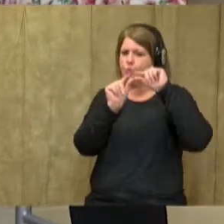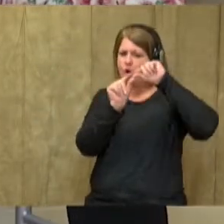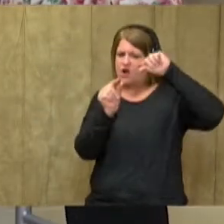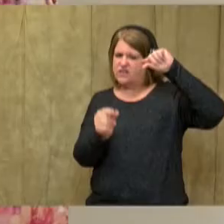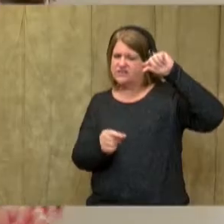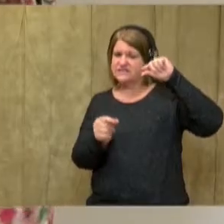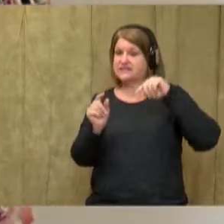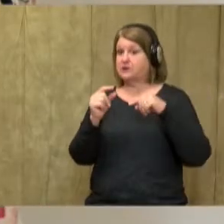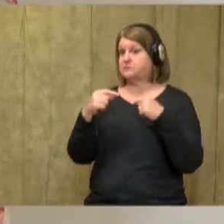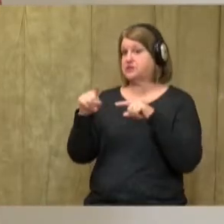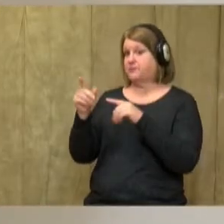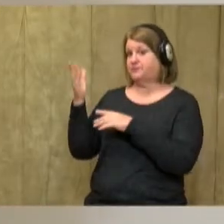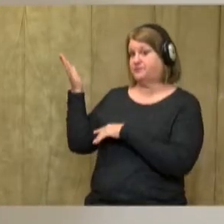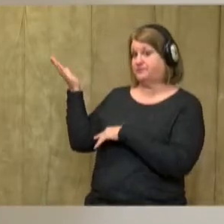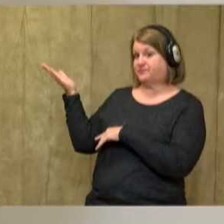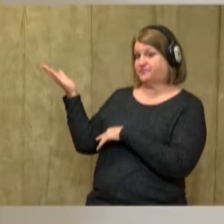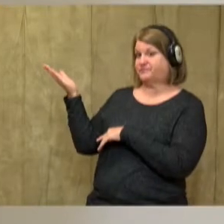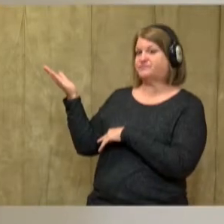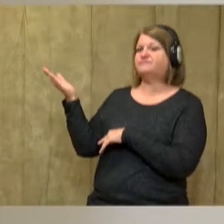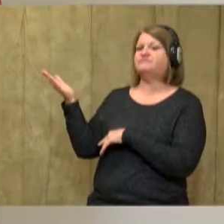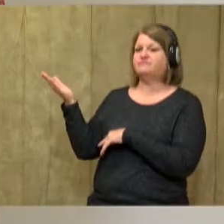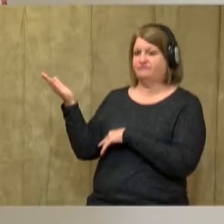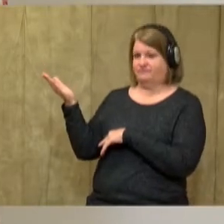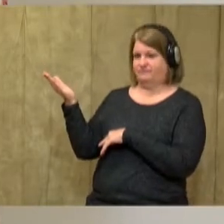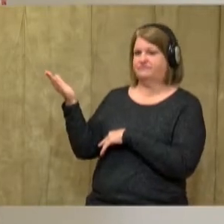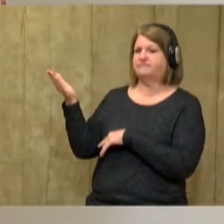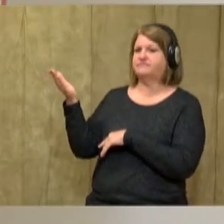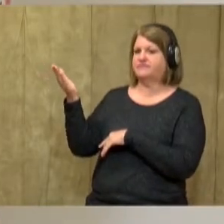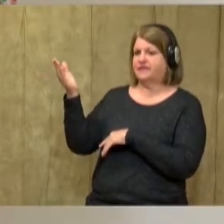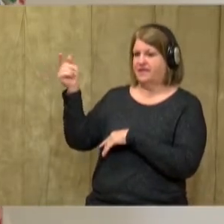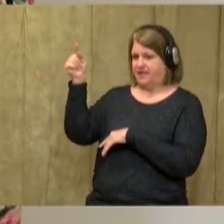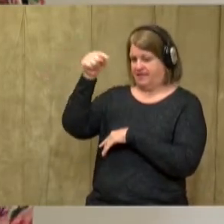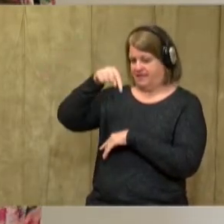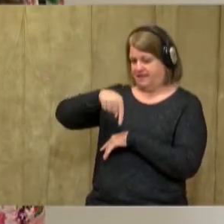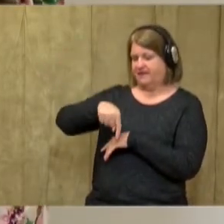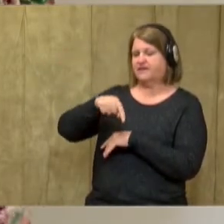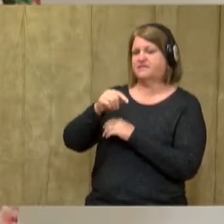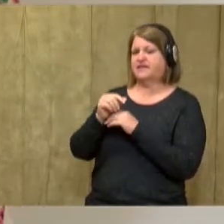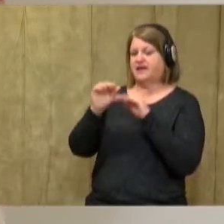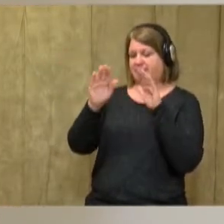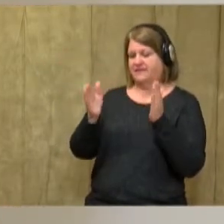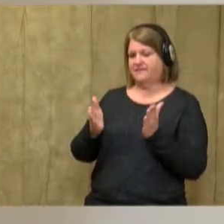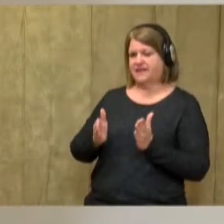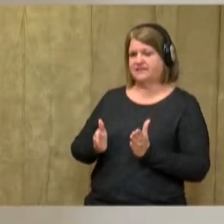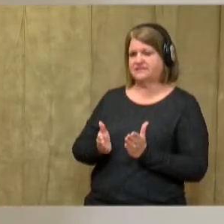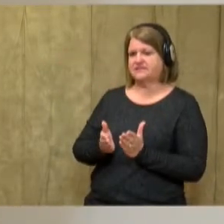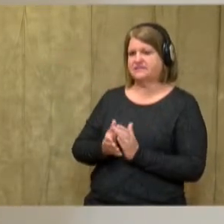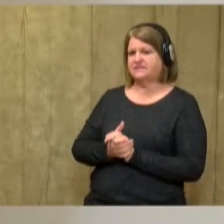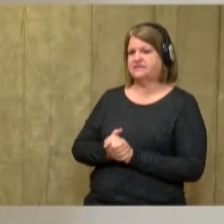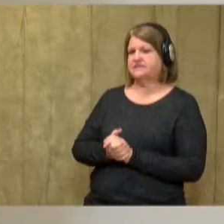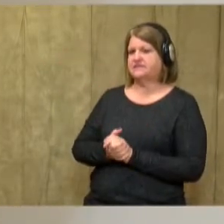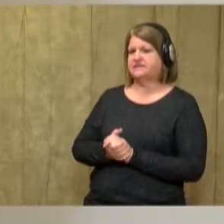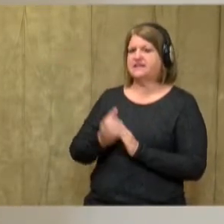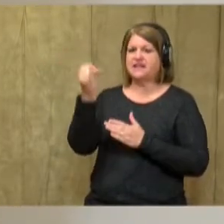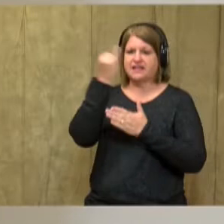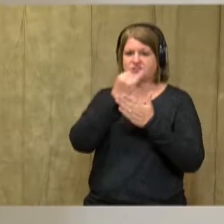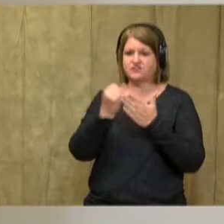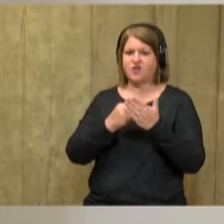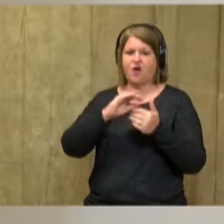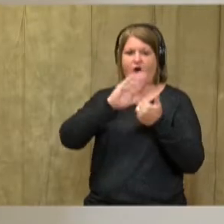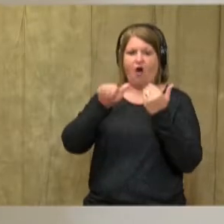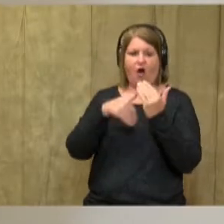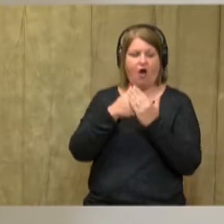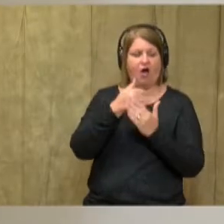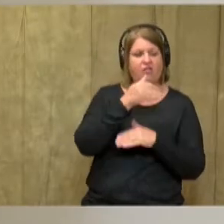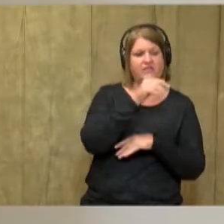vase? Yes, you're right. They go right here inside the vase, just like this. So let's draw all these little